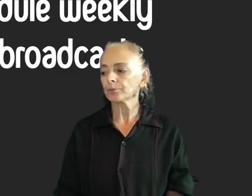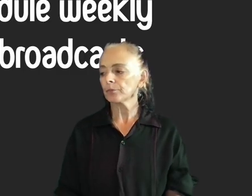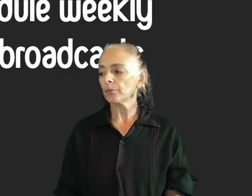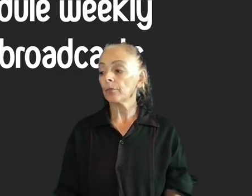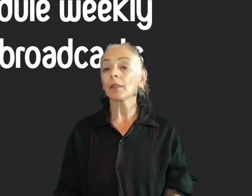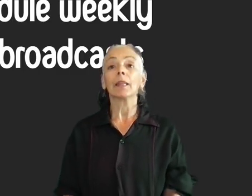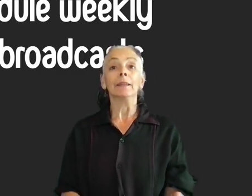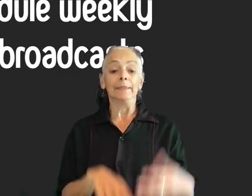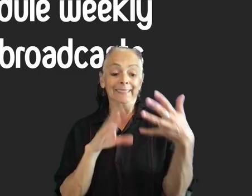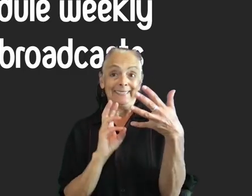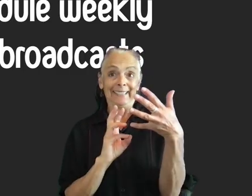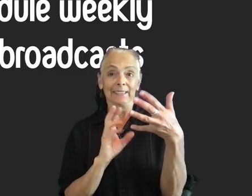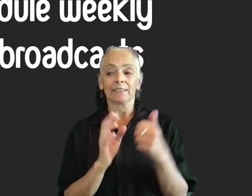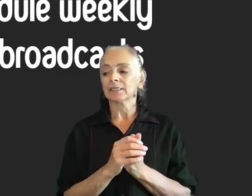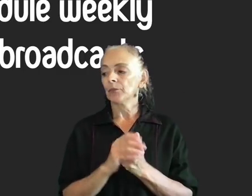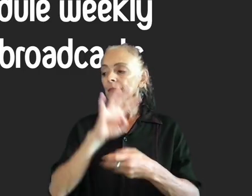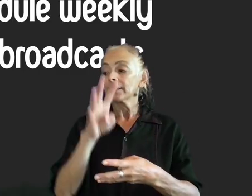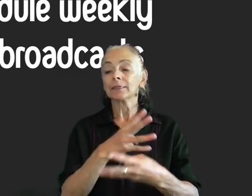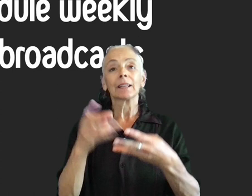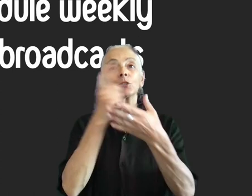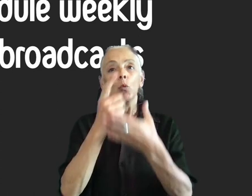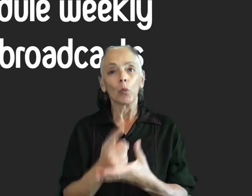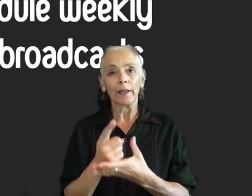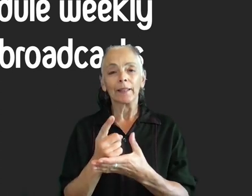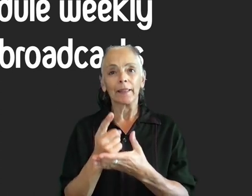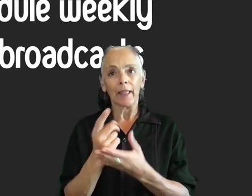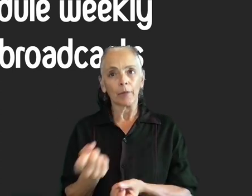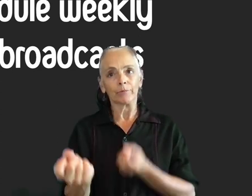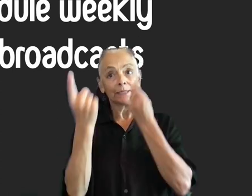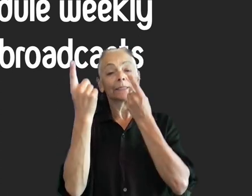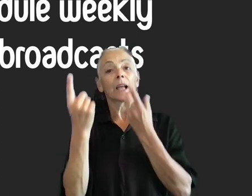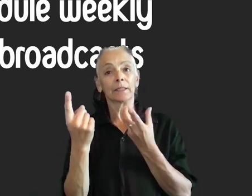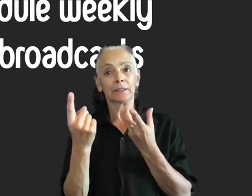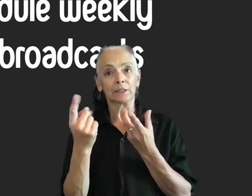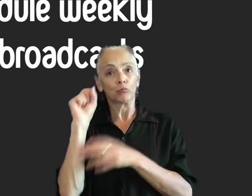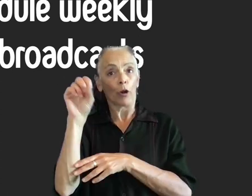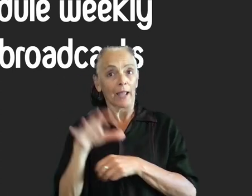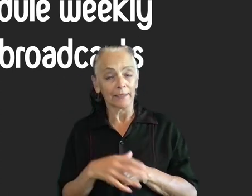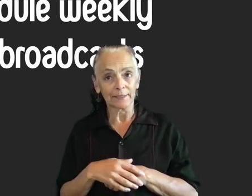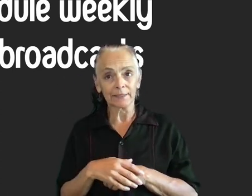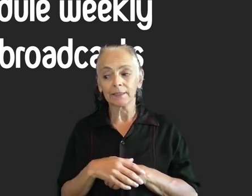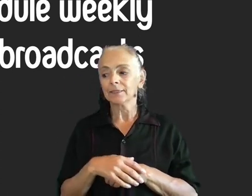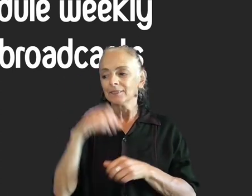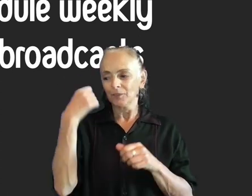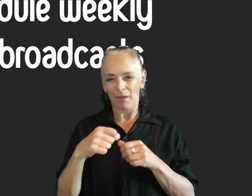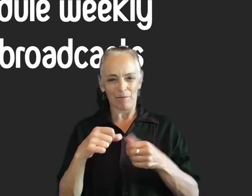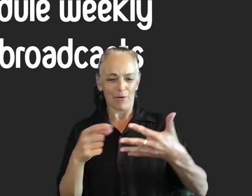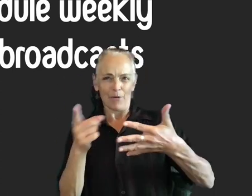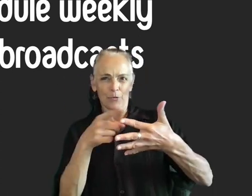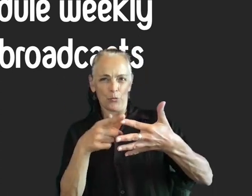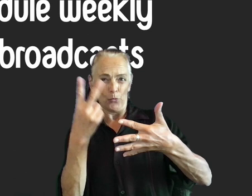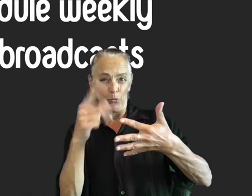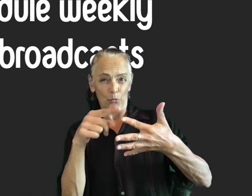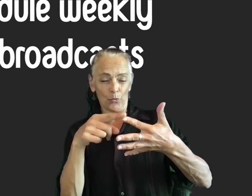tentacle number six schedule weekly insights broadcast okay so remember back statistical tentacle number two